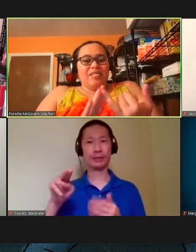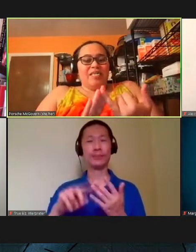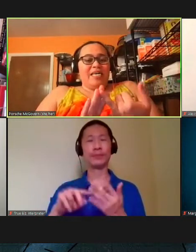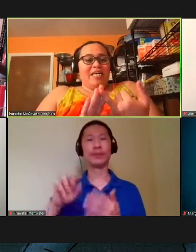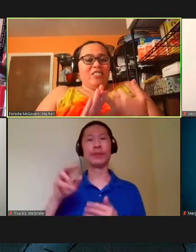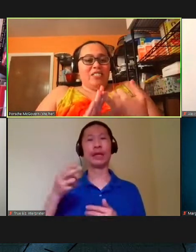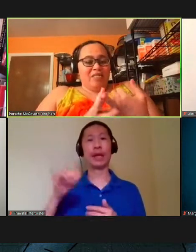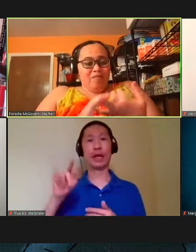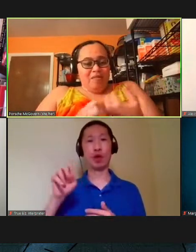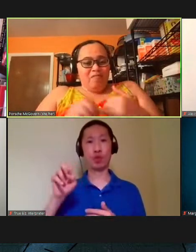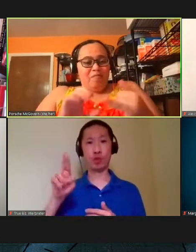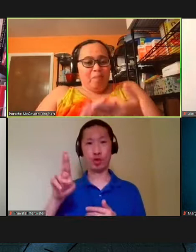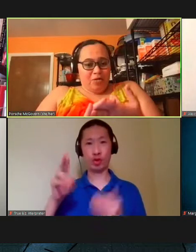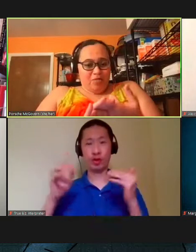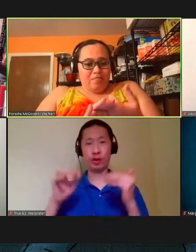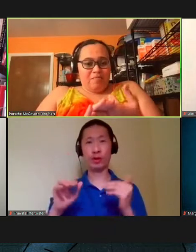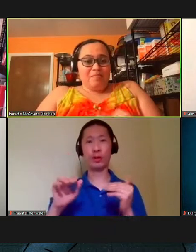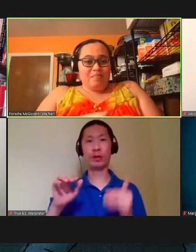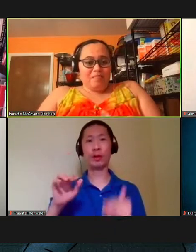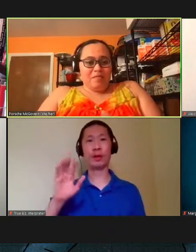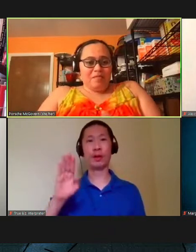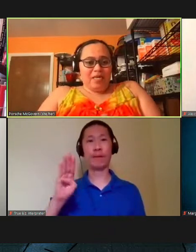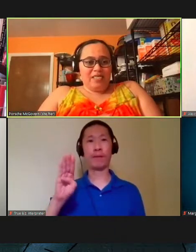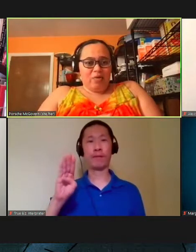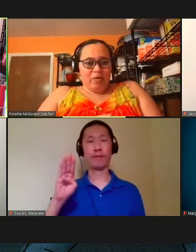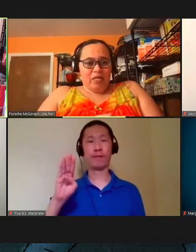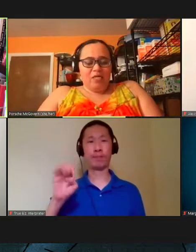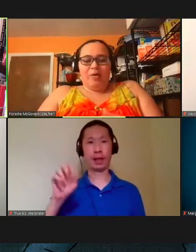Hiltner, and Genevieve Veller.